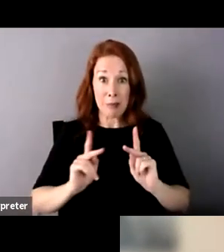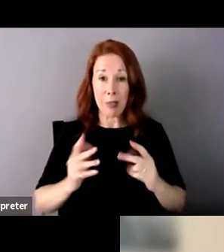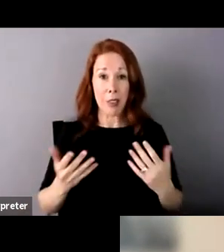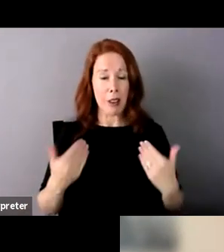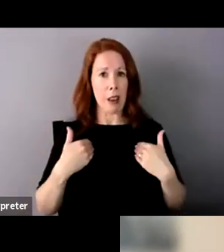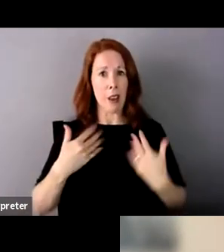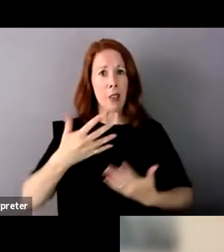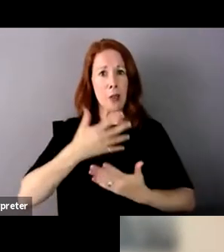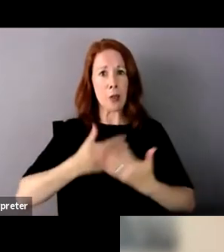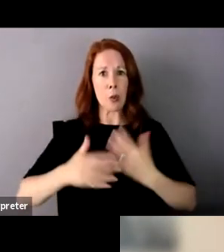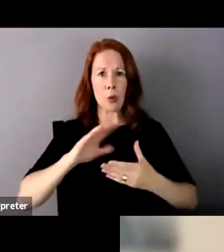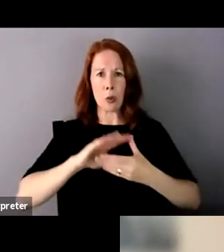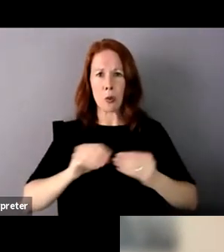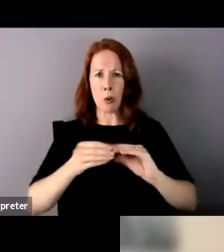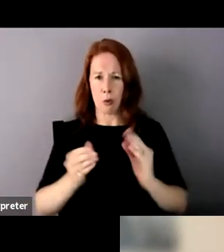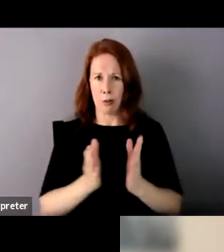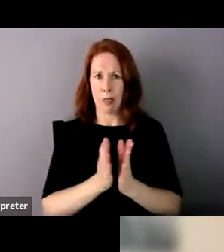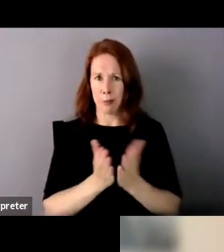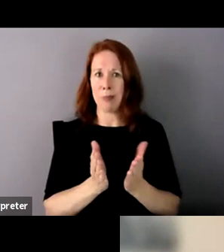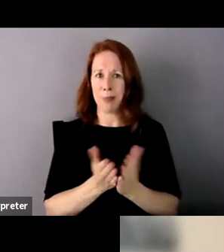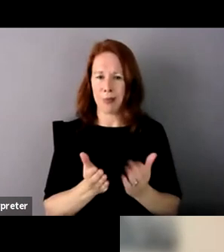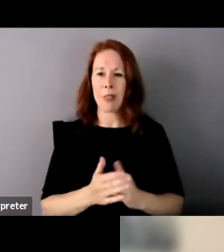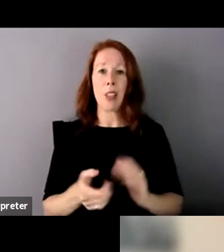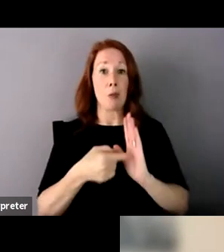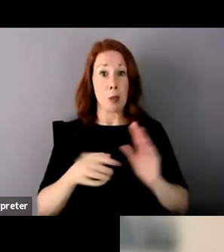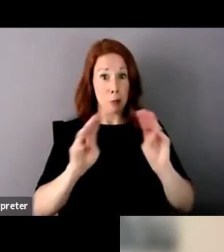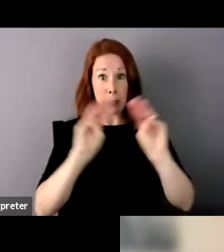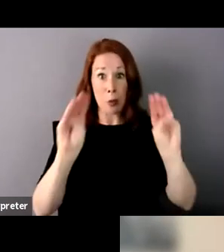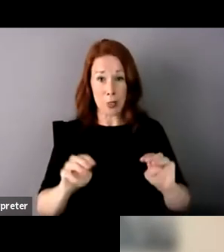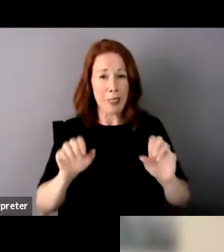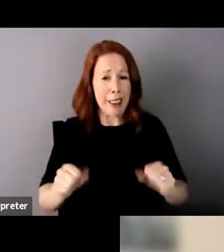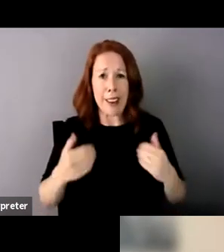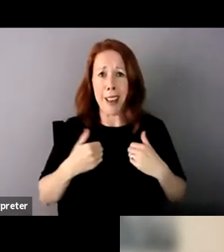having a social storybook, which is something that, a museum can have on their